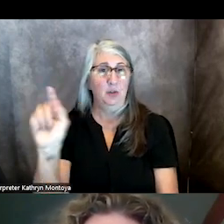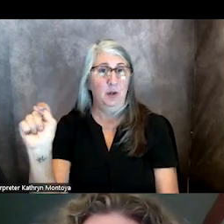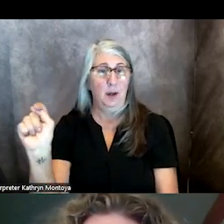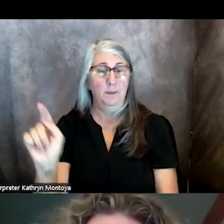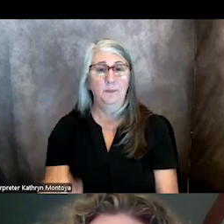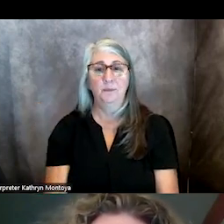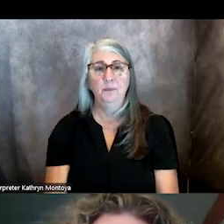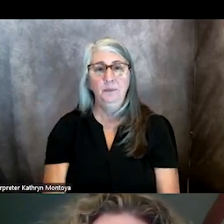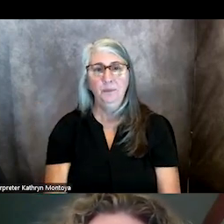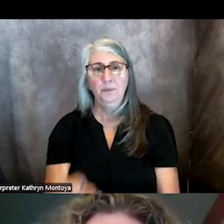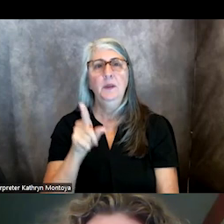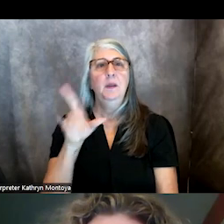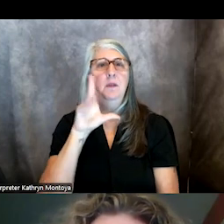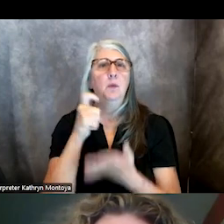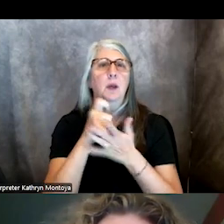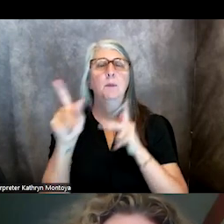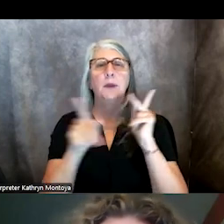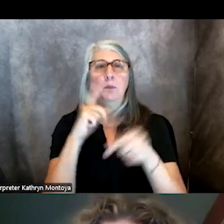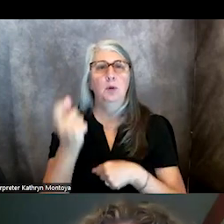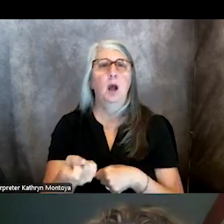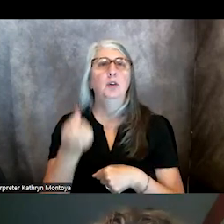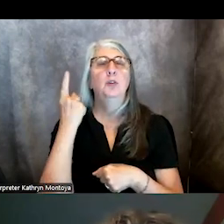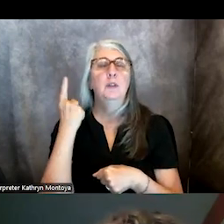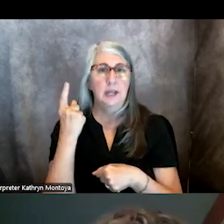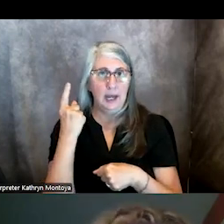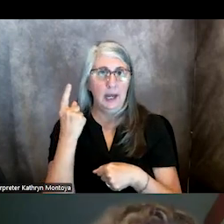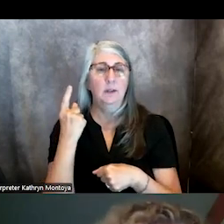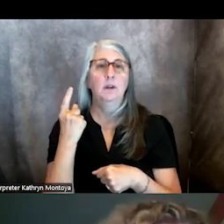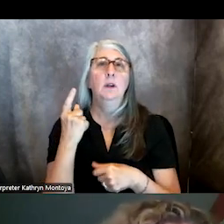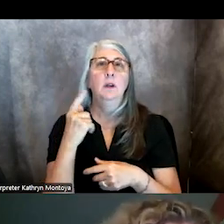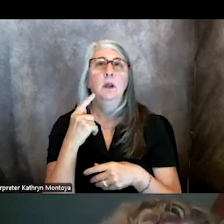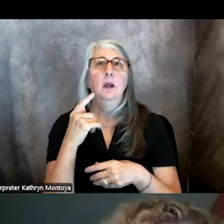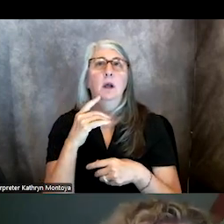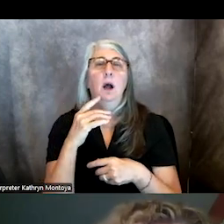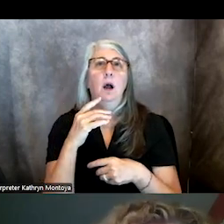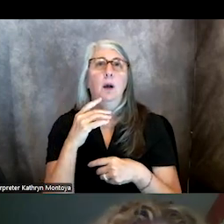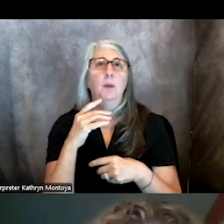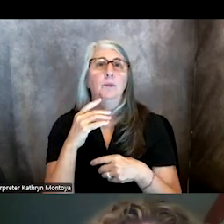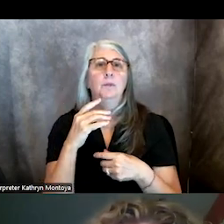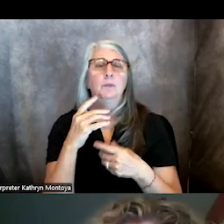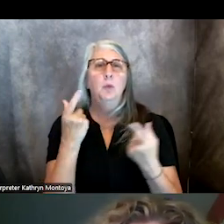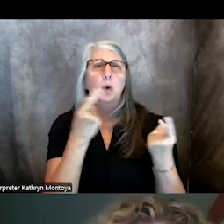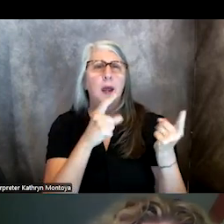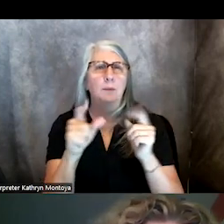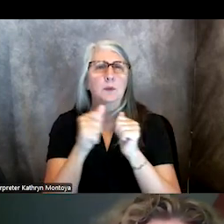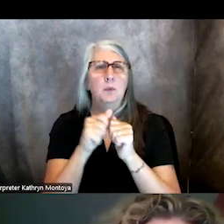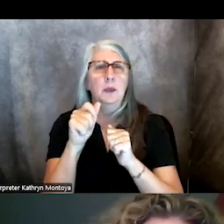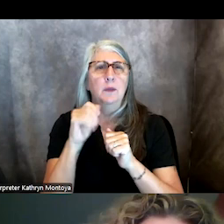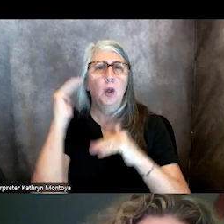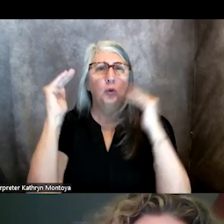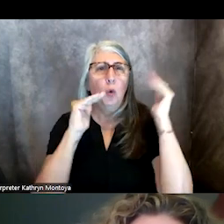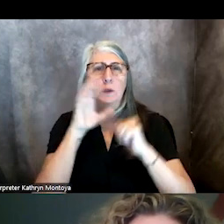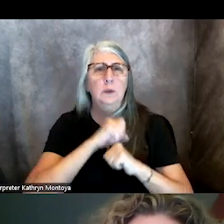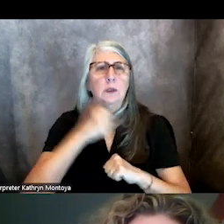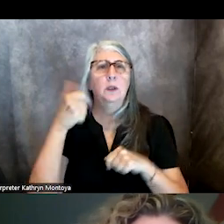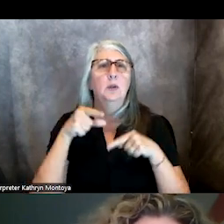improve the understanding of the unique needs of aging adults and the care that they receive during behavioral health crisis. This